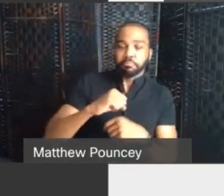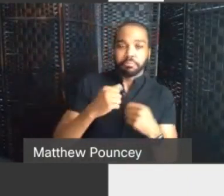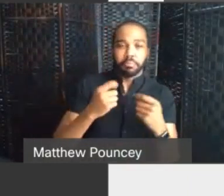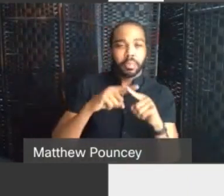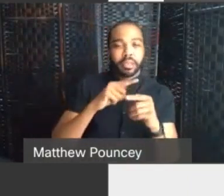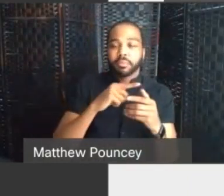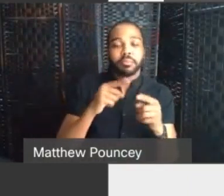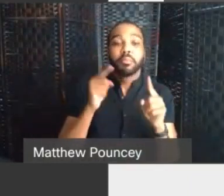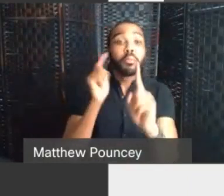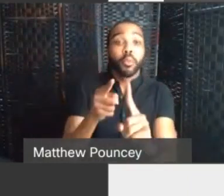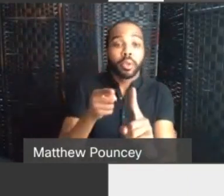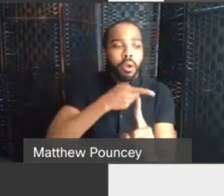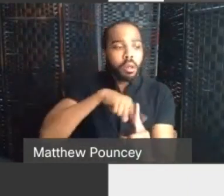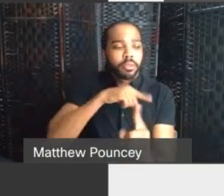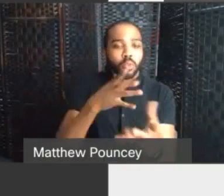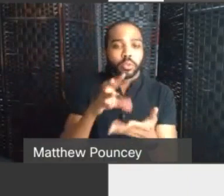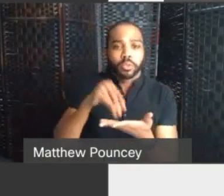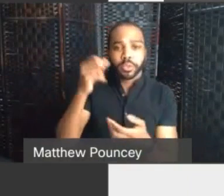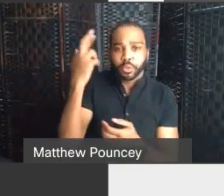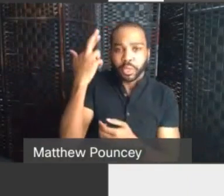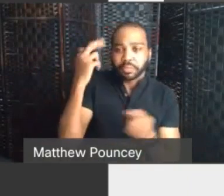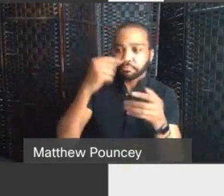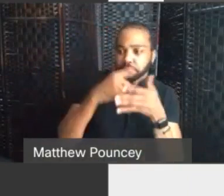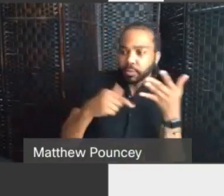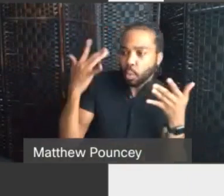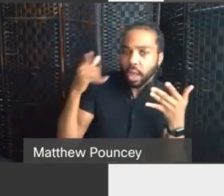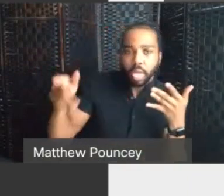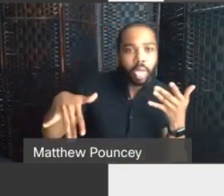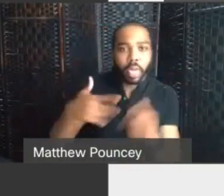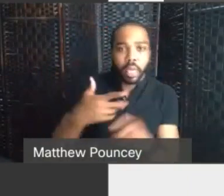make sure that we're following up. So, as I said,